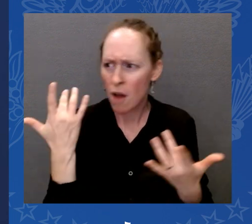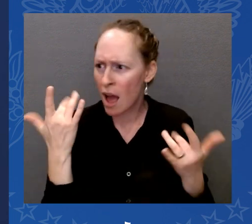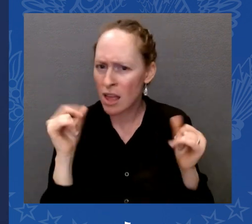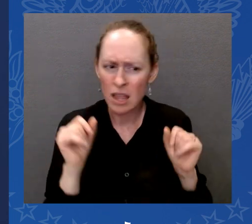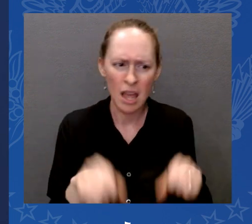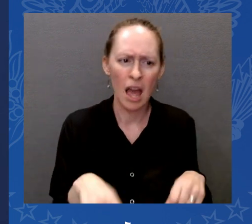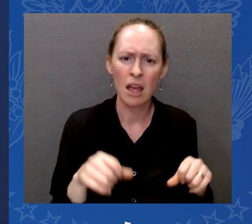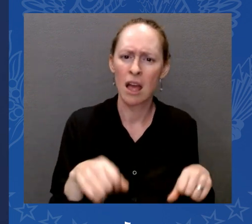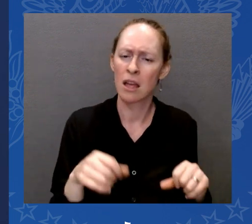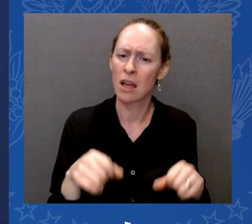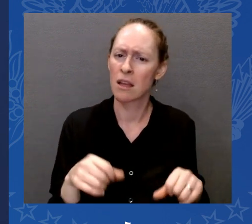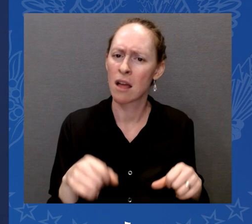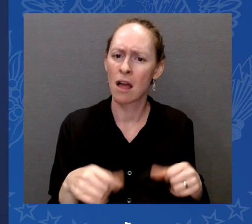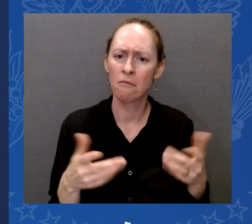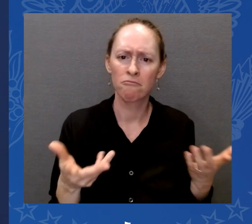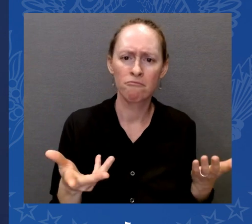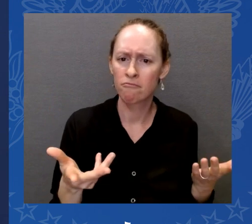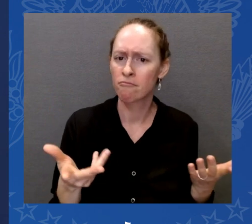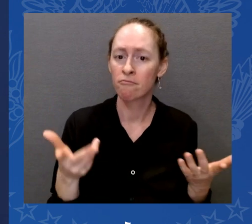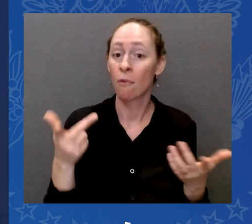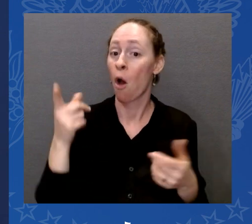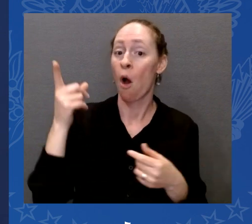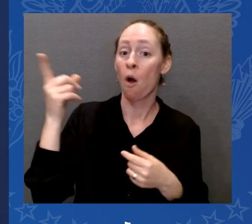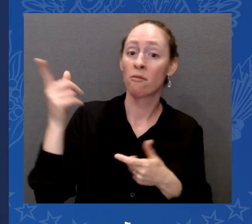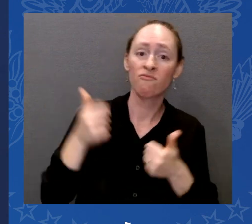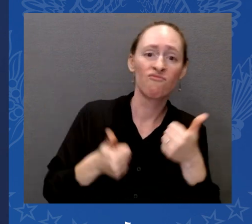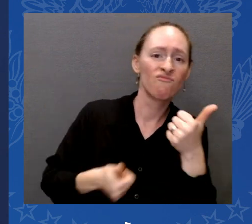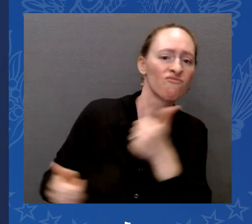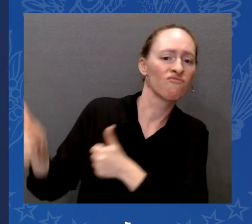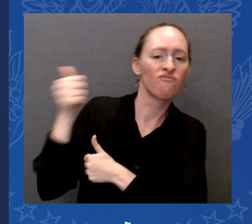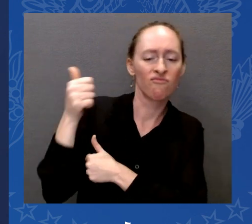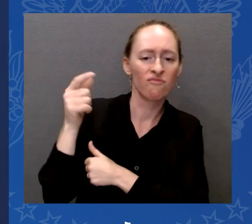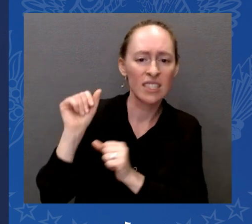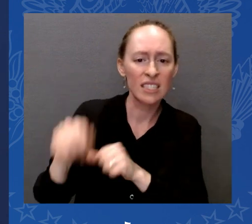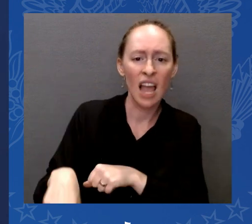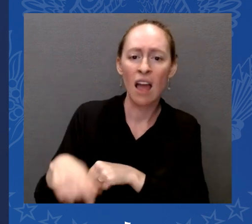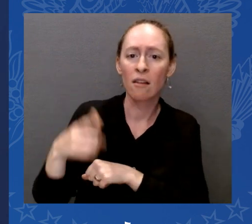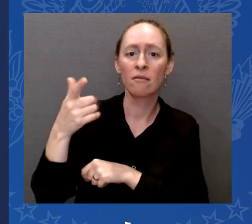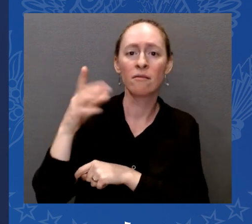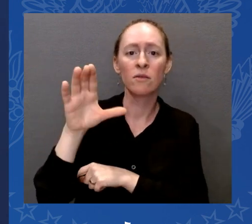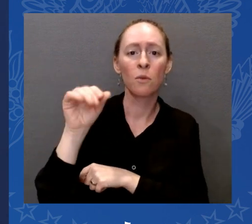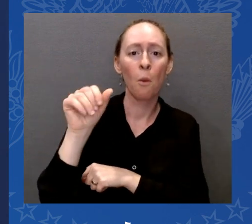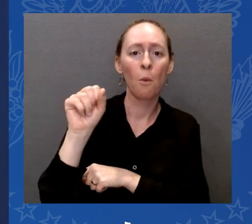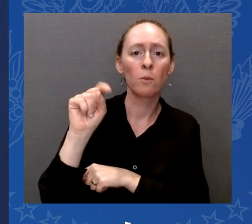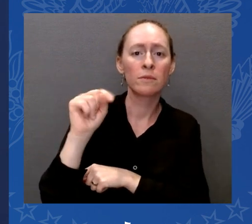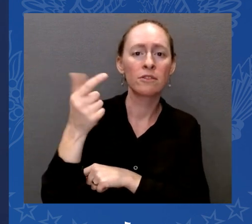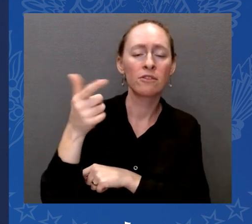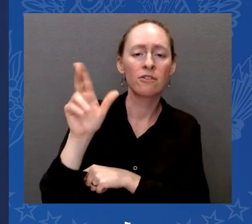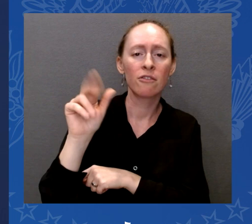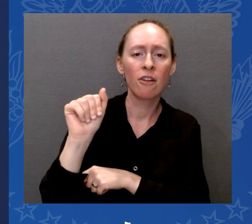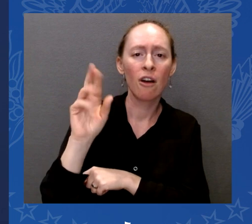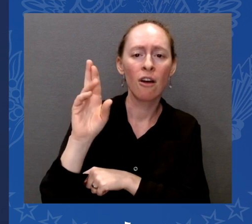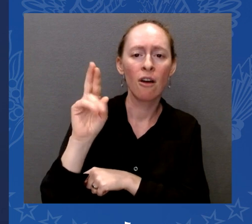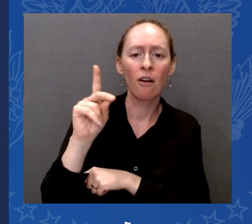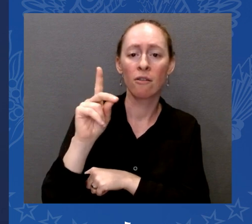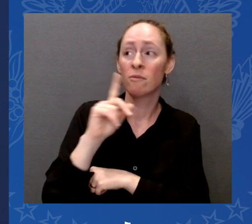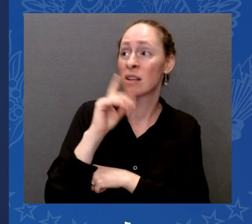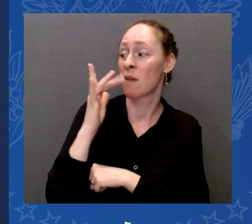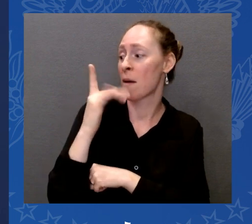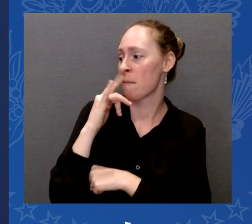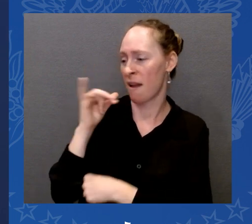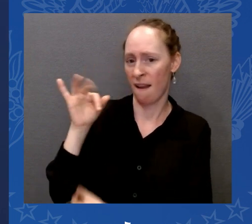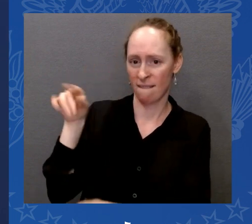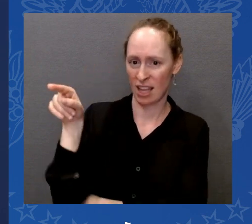States Coast Guard and others, is because of this woman right here. So, Kristen, it's all yours.